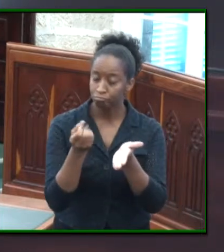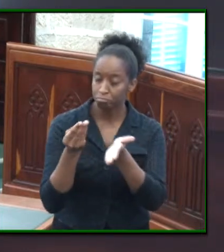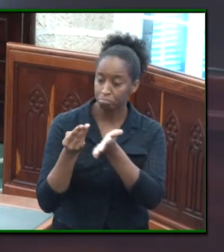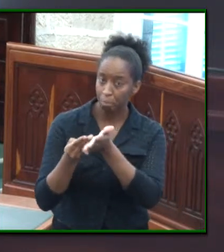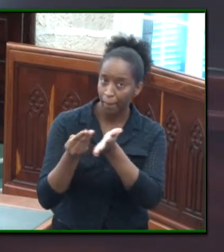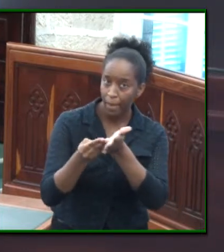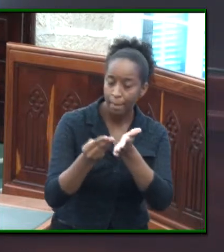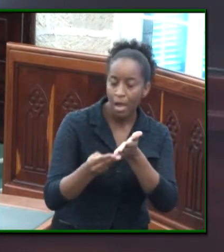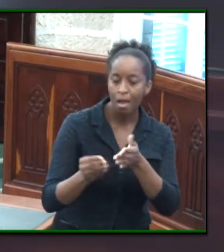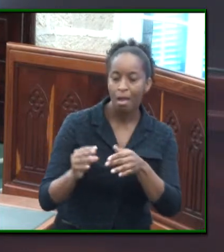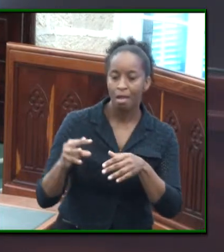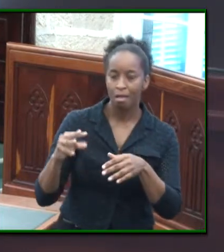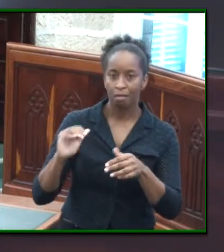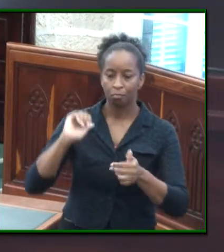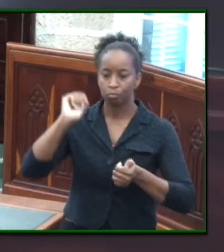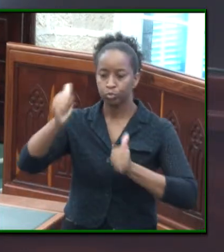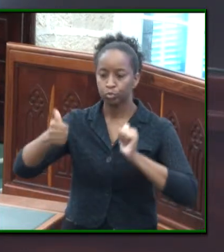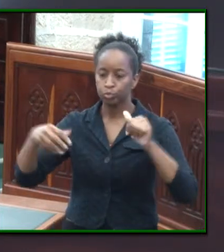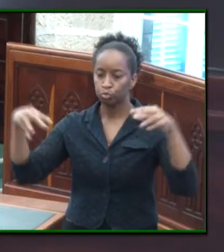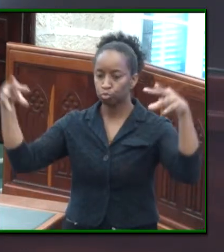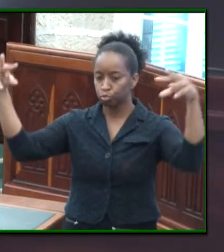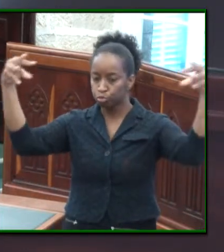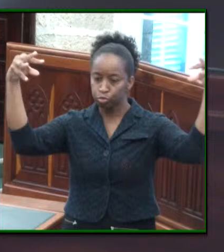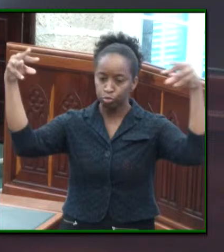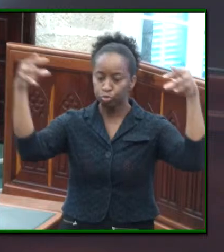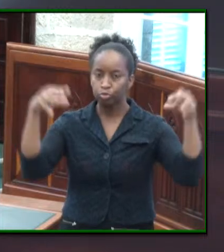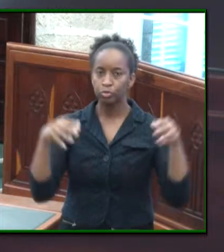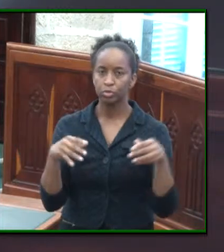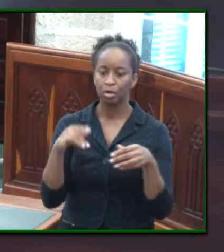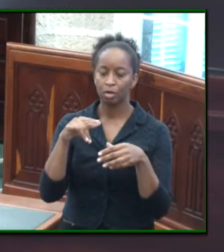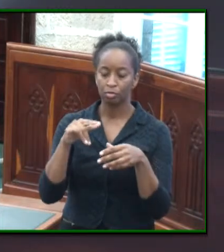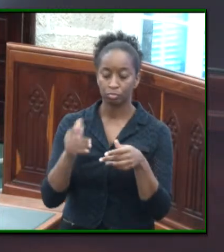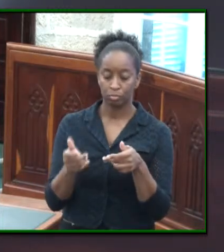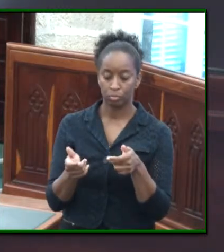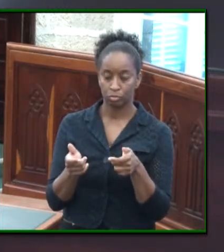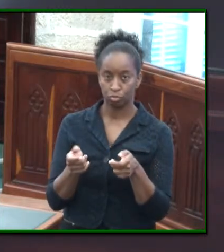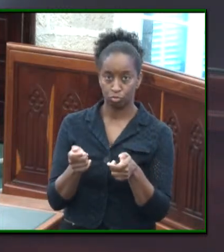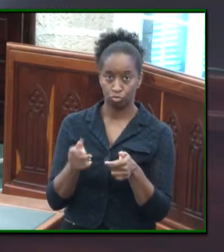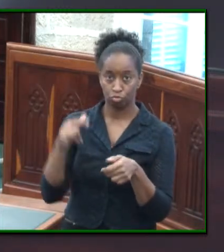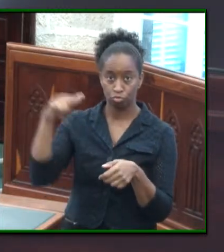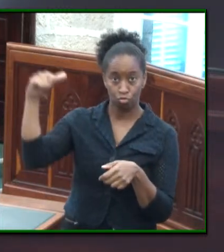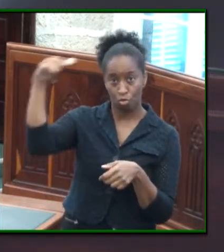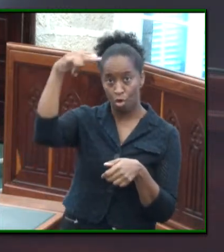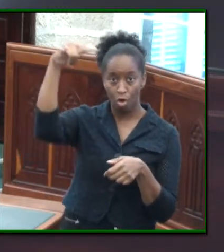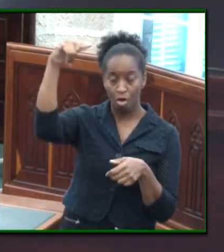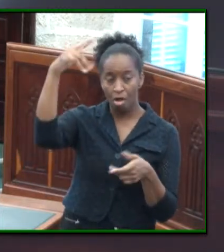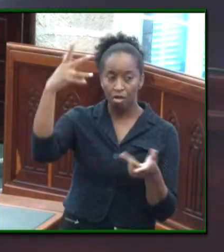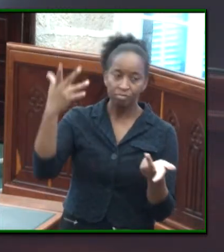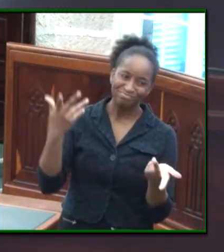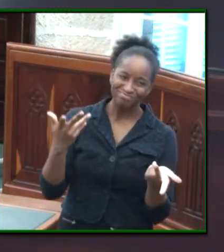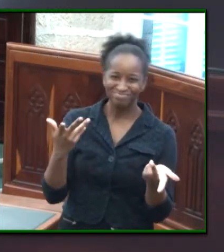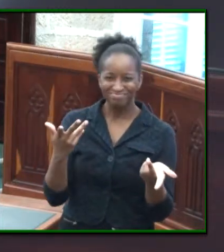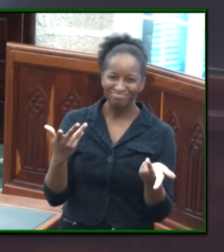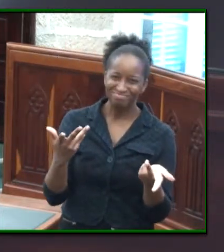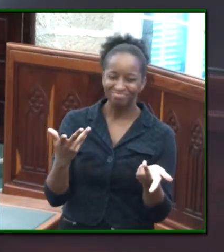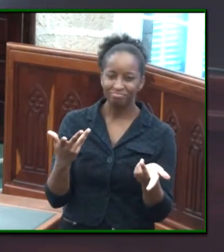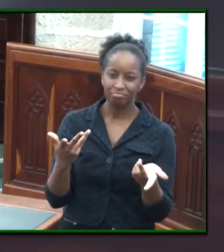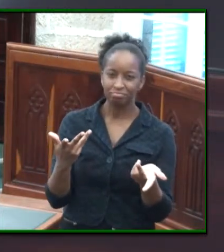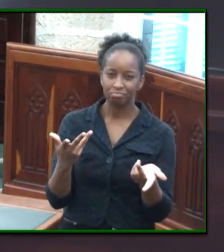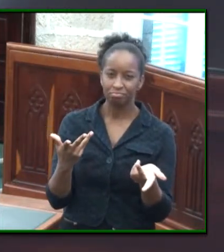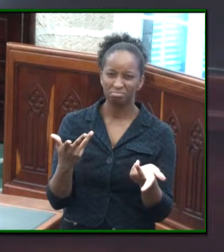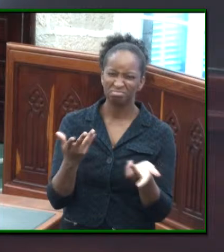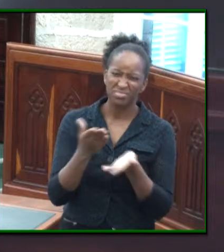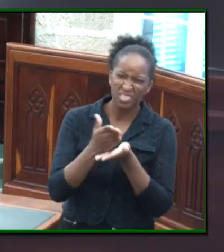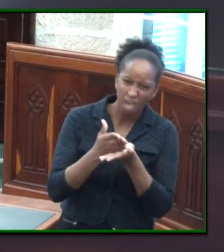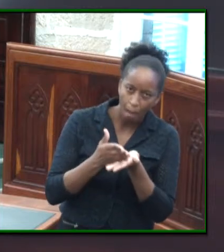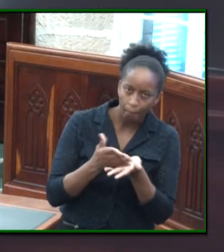to encourage those persons to use the technology to their benefits. Cameras. We have had successes in terms